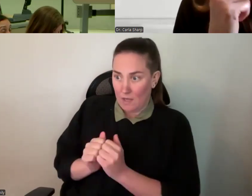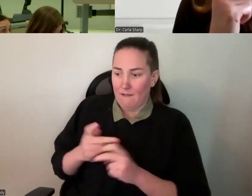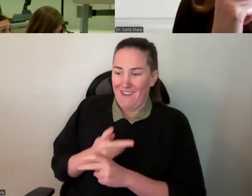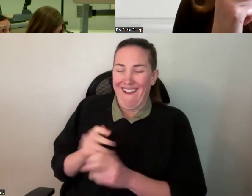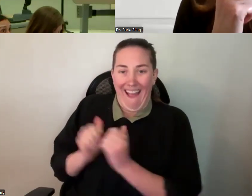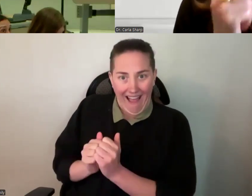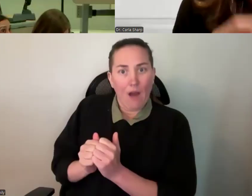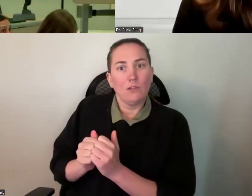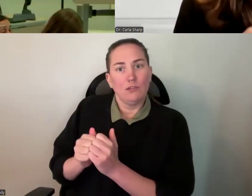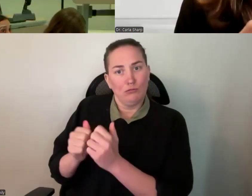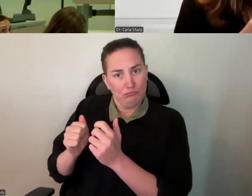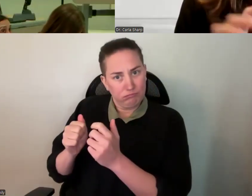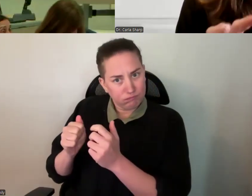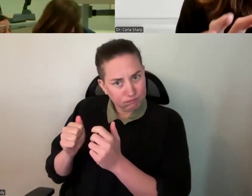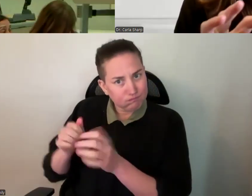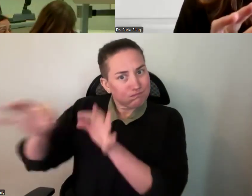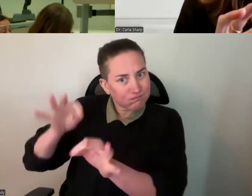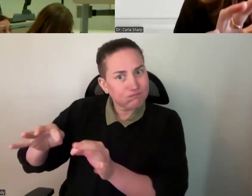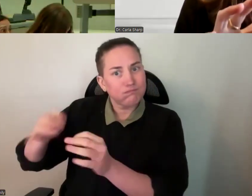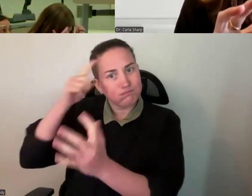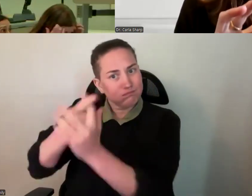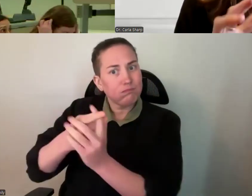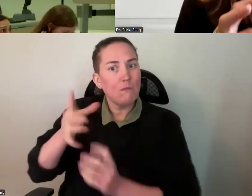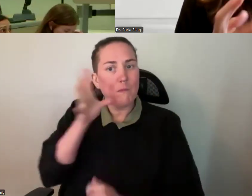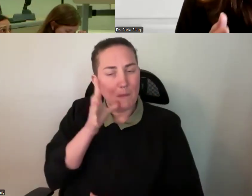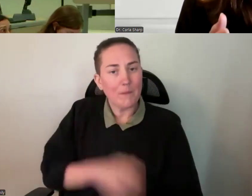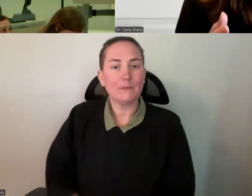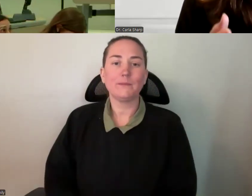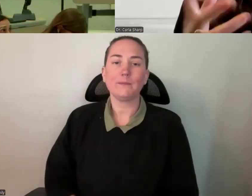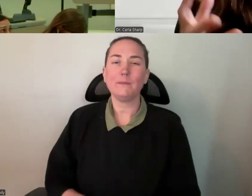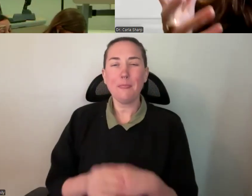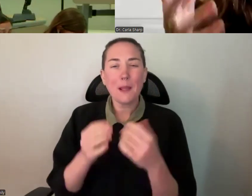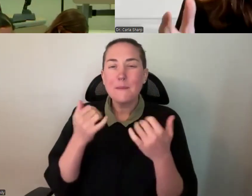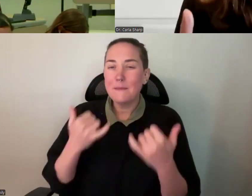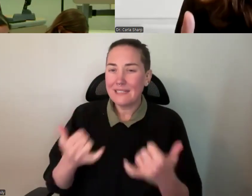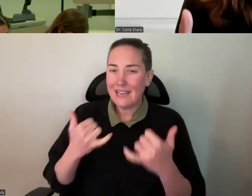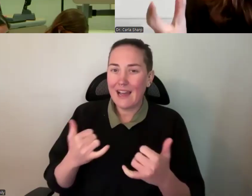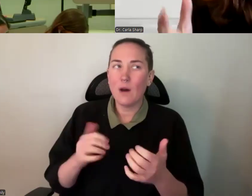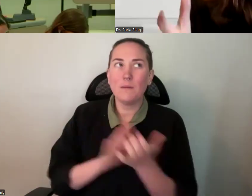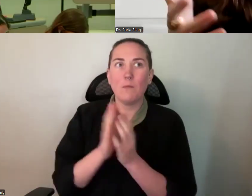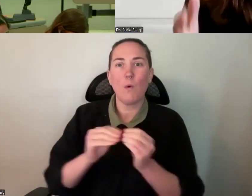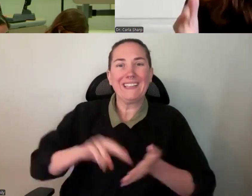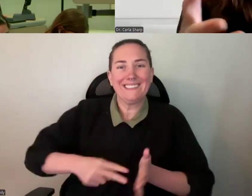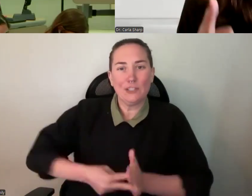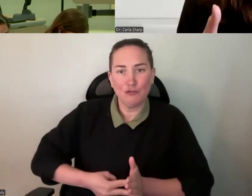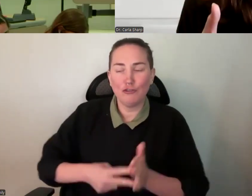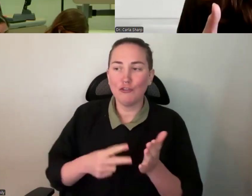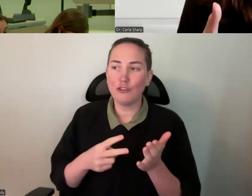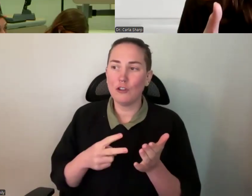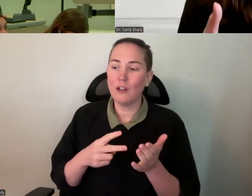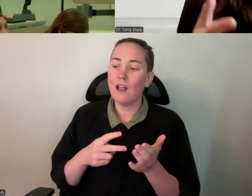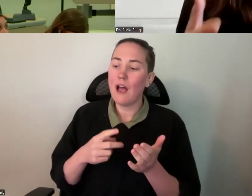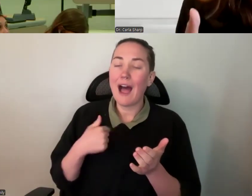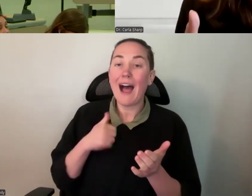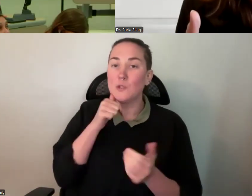can get mom to hear you. So it is becoming a little bit more intentional, not assuming that what you're doing in the